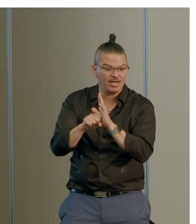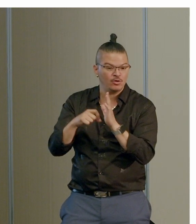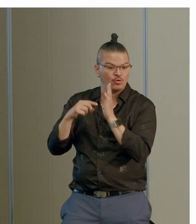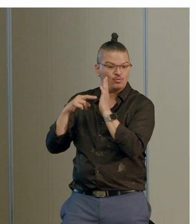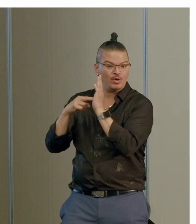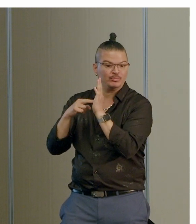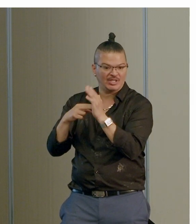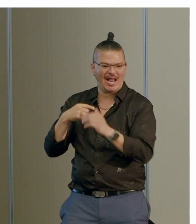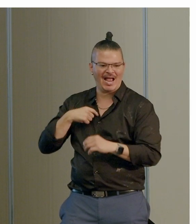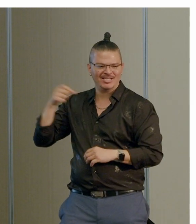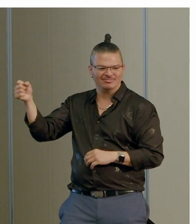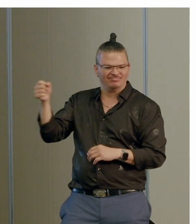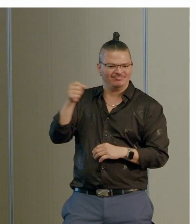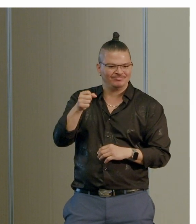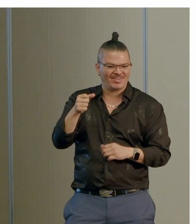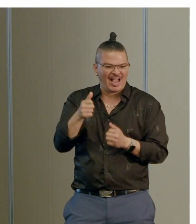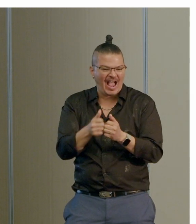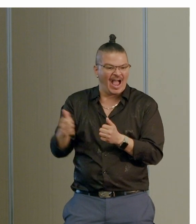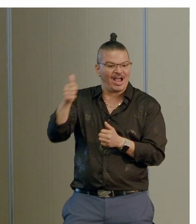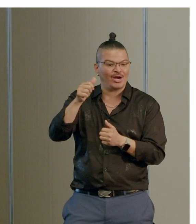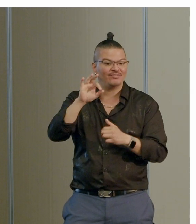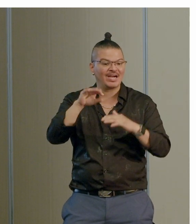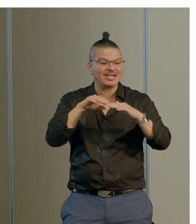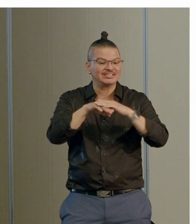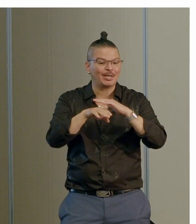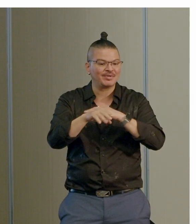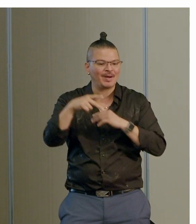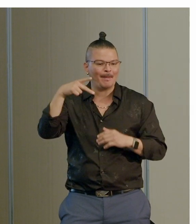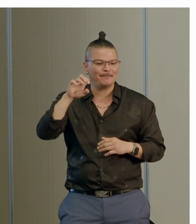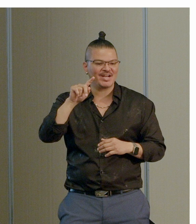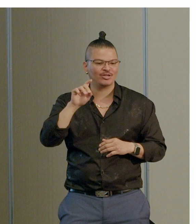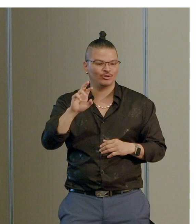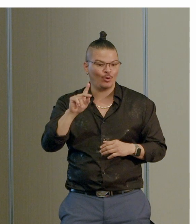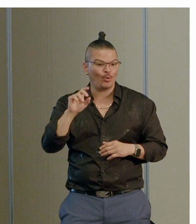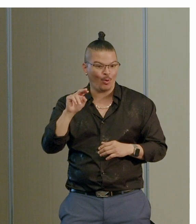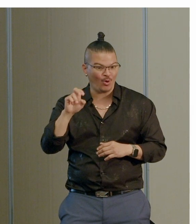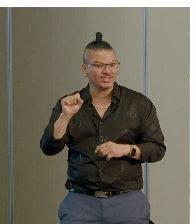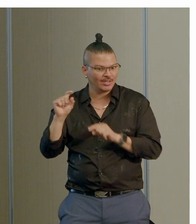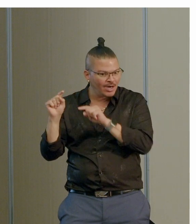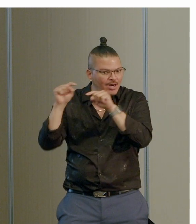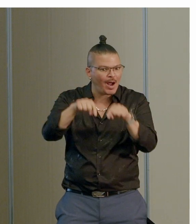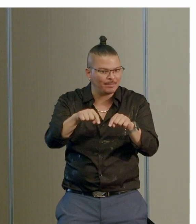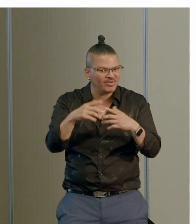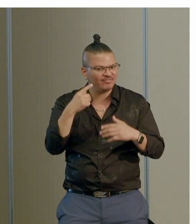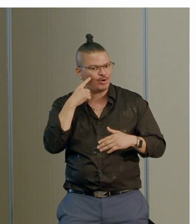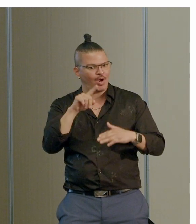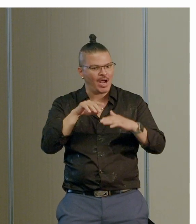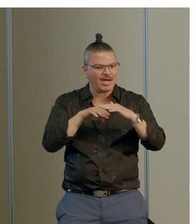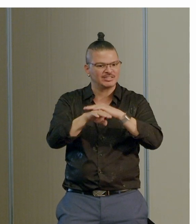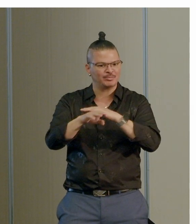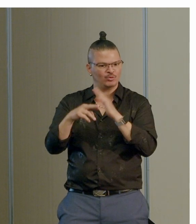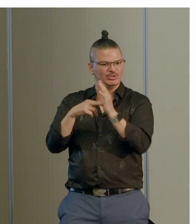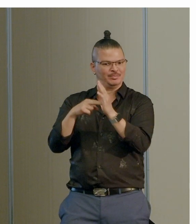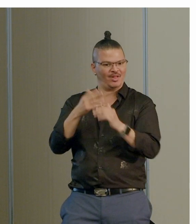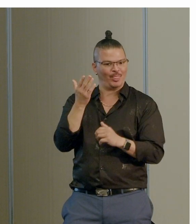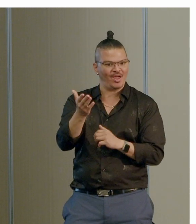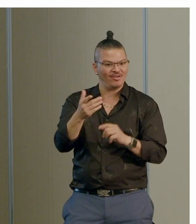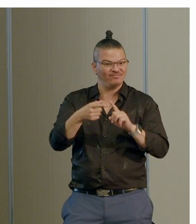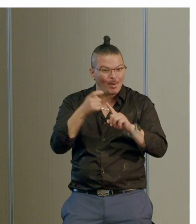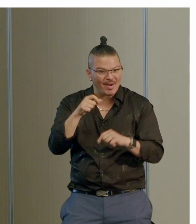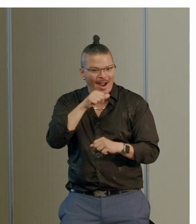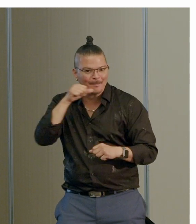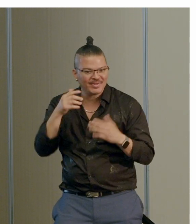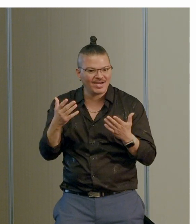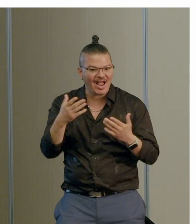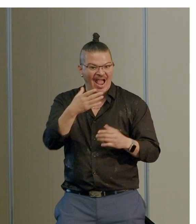head of accessibility at Amazon, at my conference. There were a lot of amazing speakers, and I would say that a lot of the amazing